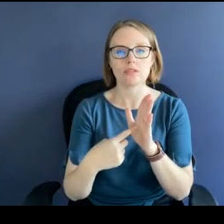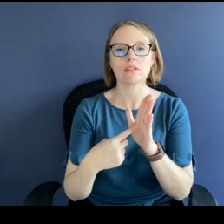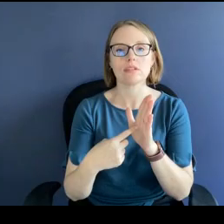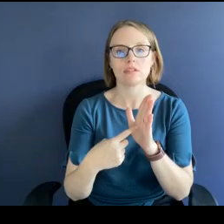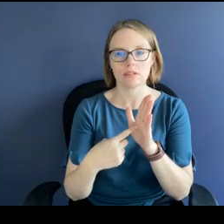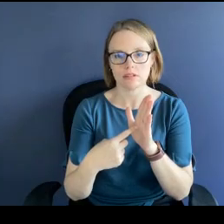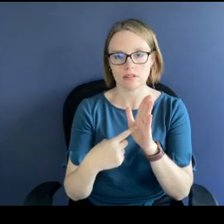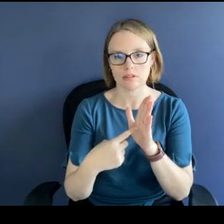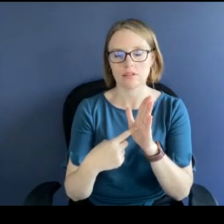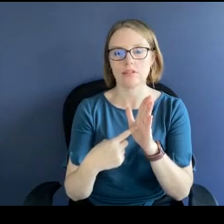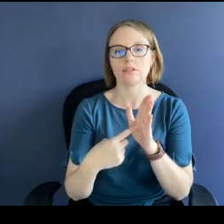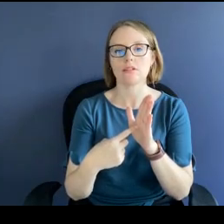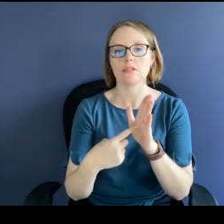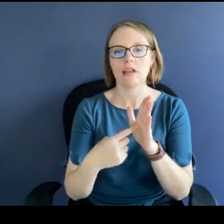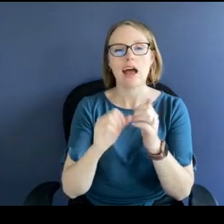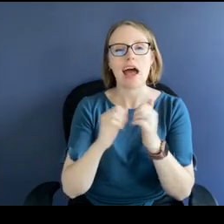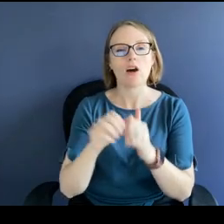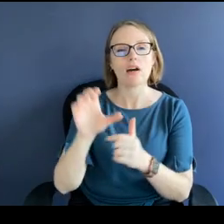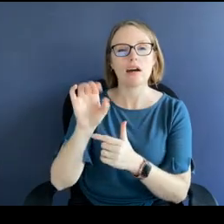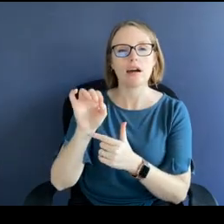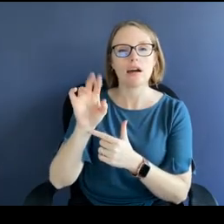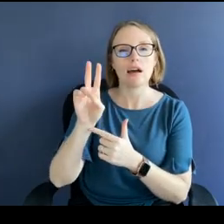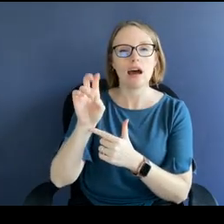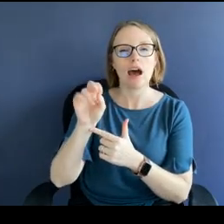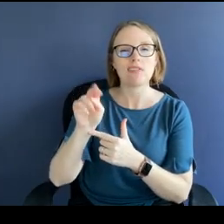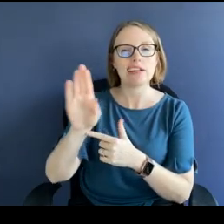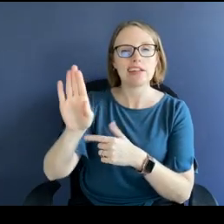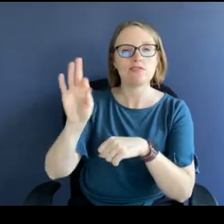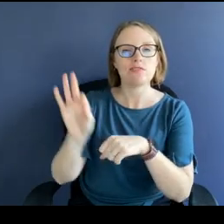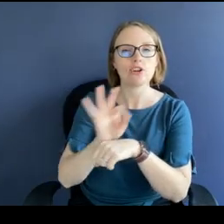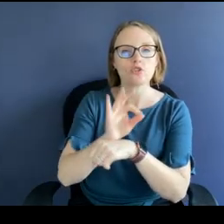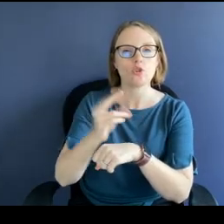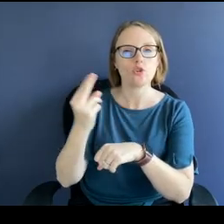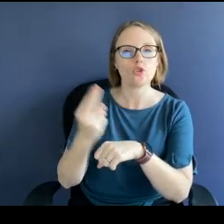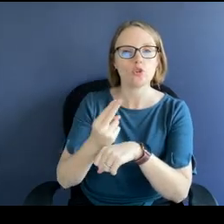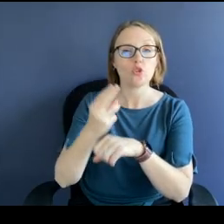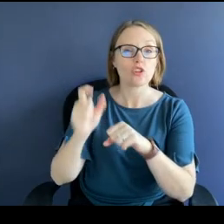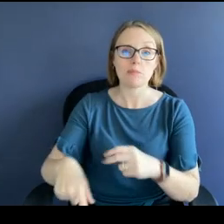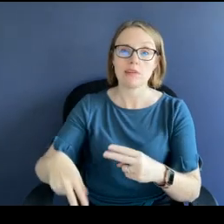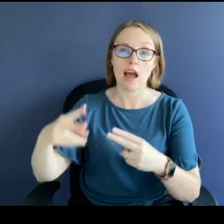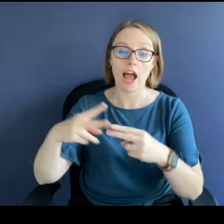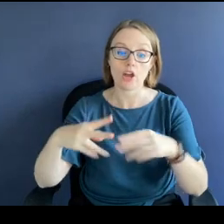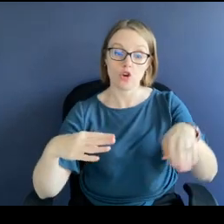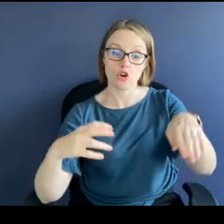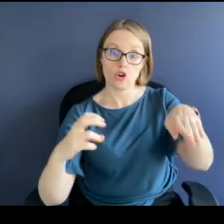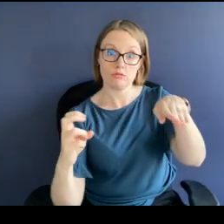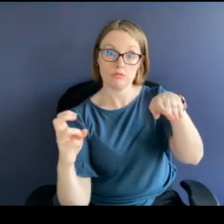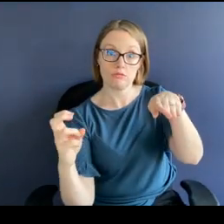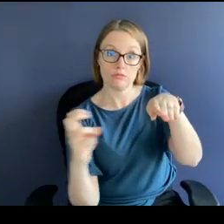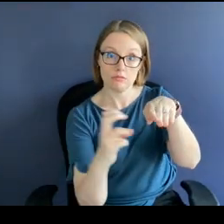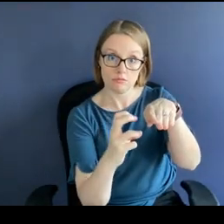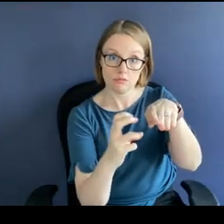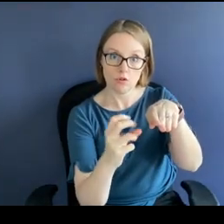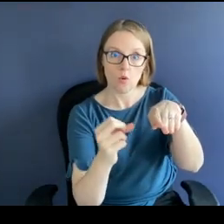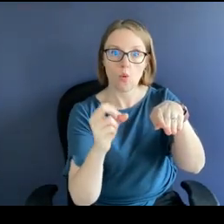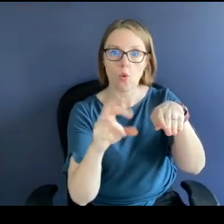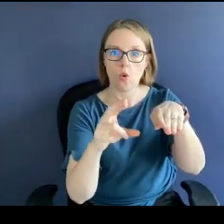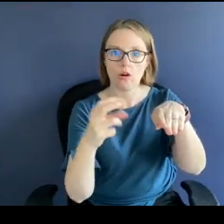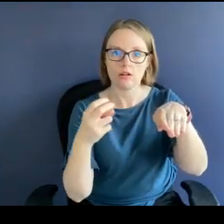functional use could be based on a forward or a parallel approach to the